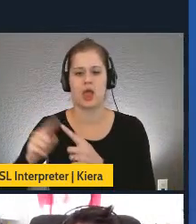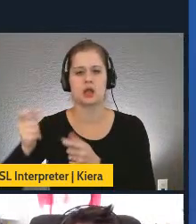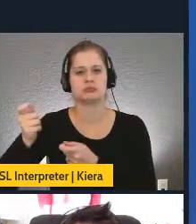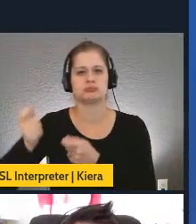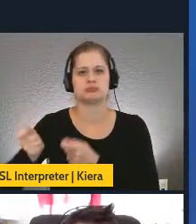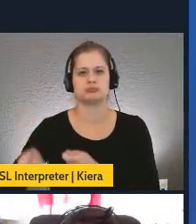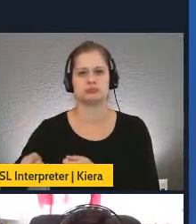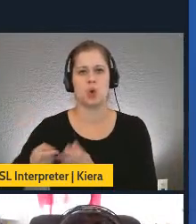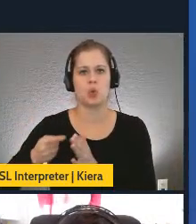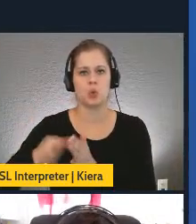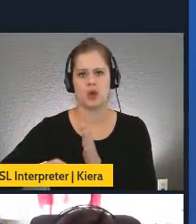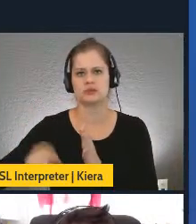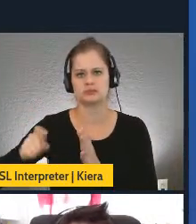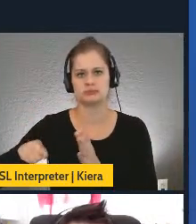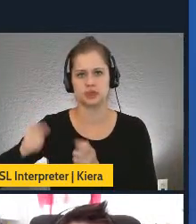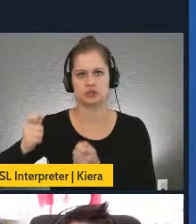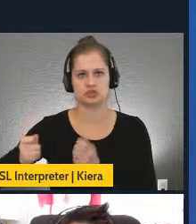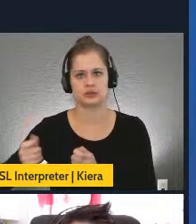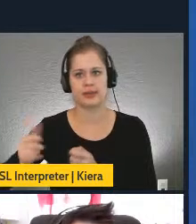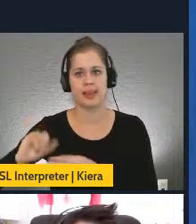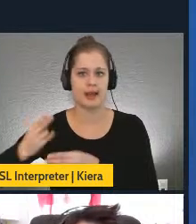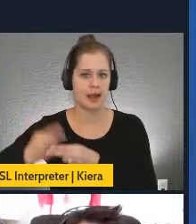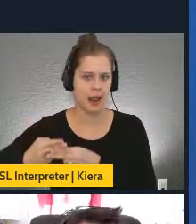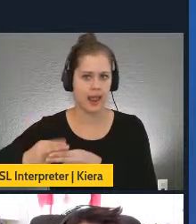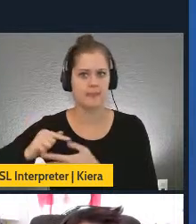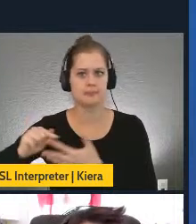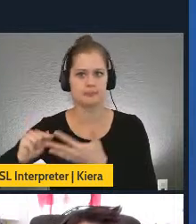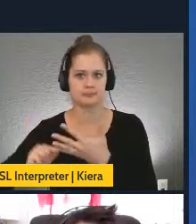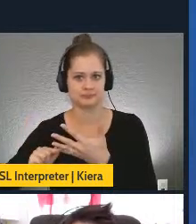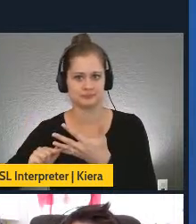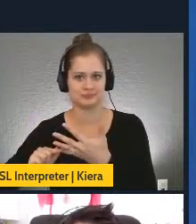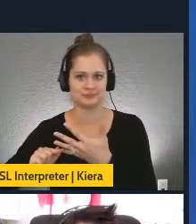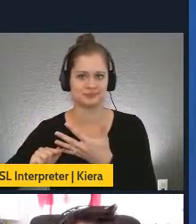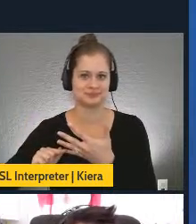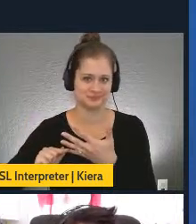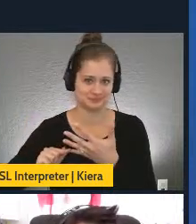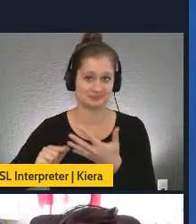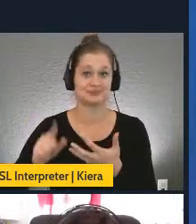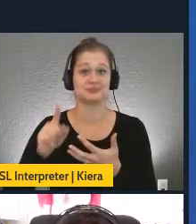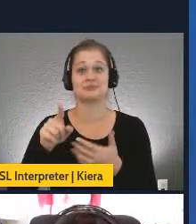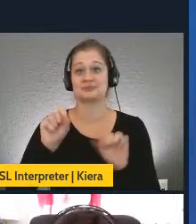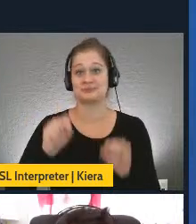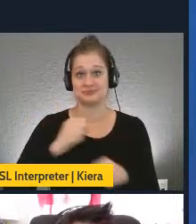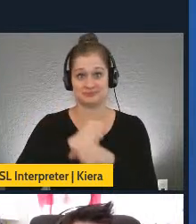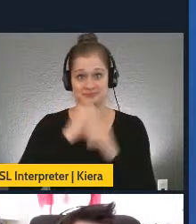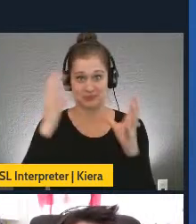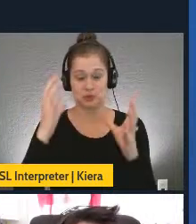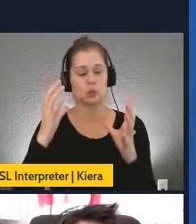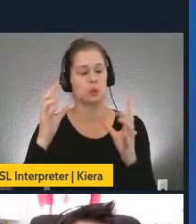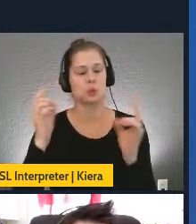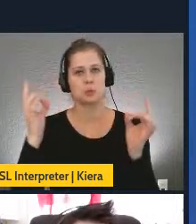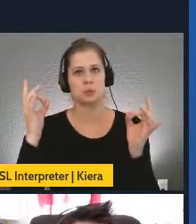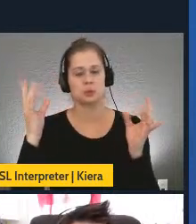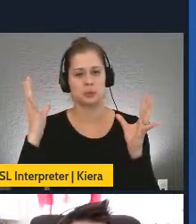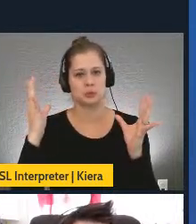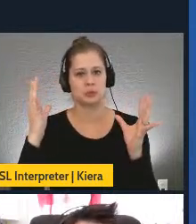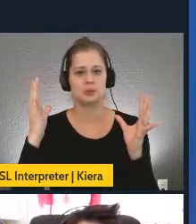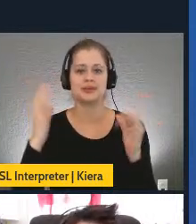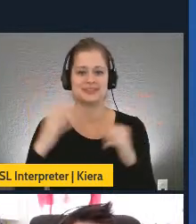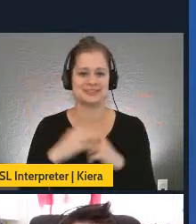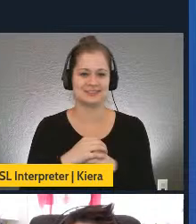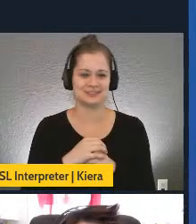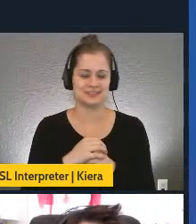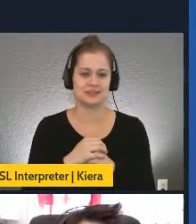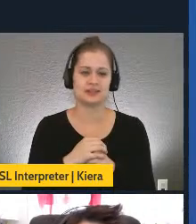such as the name, the namespace, and so on. This, as you can imagine, is very painful, and there